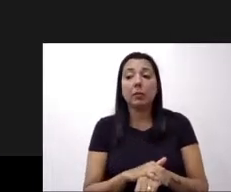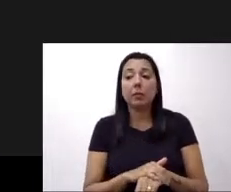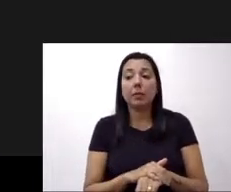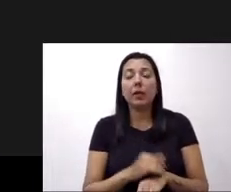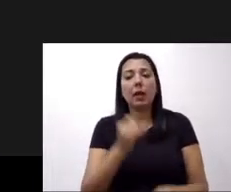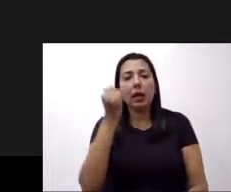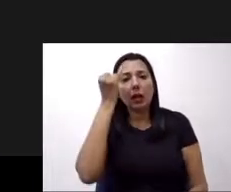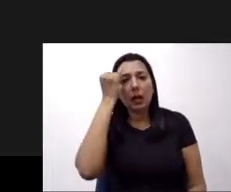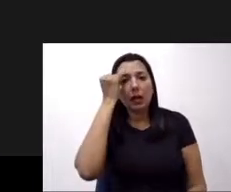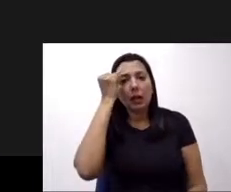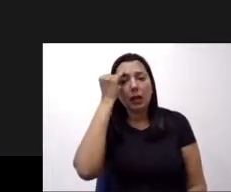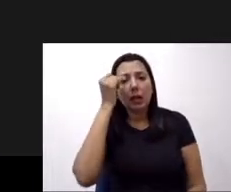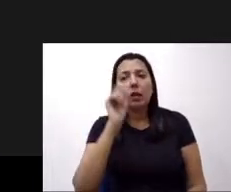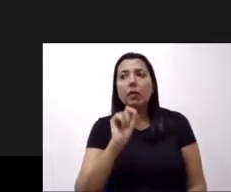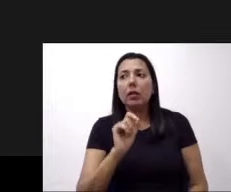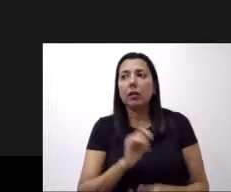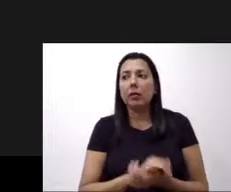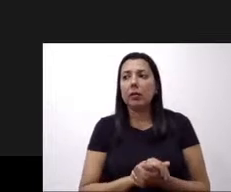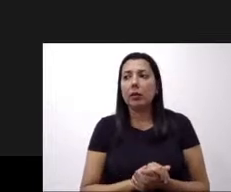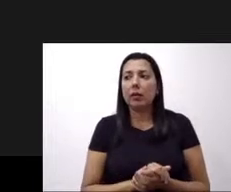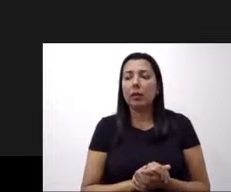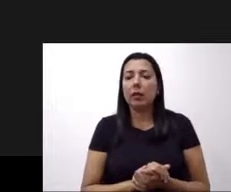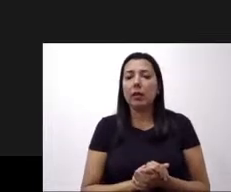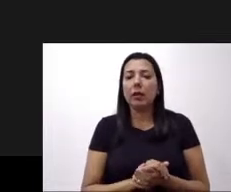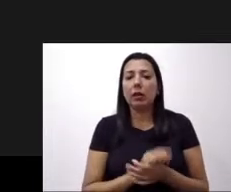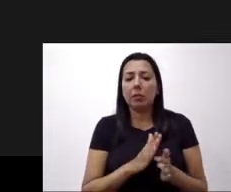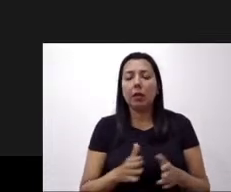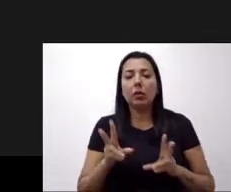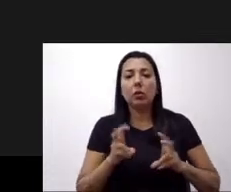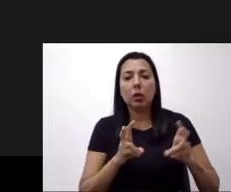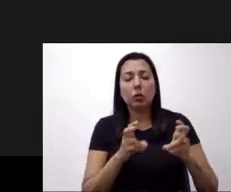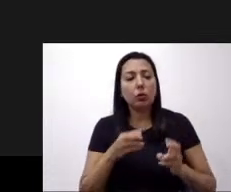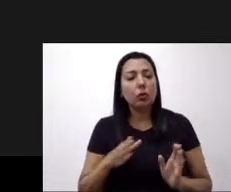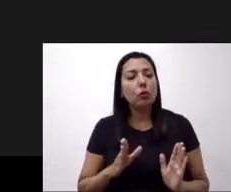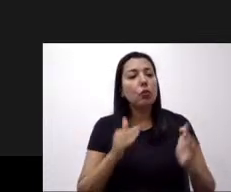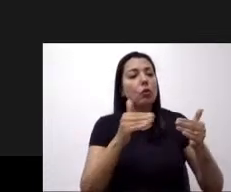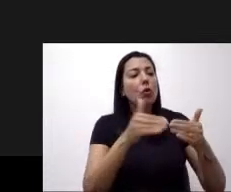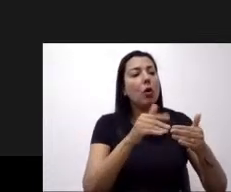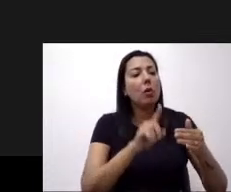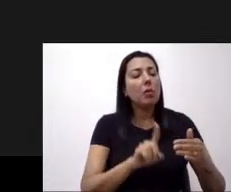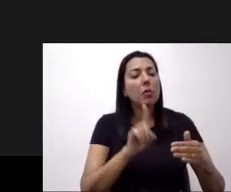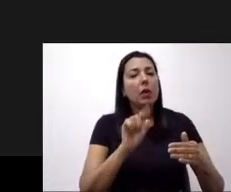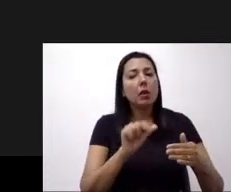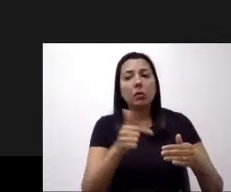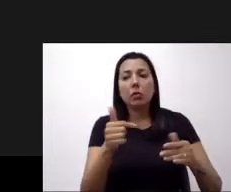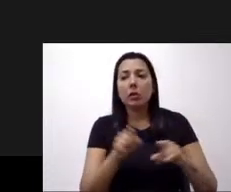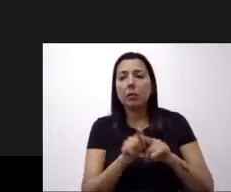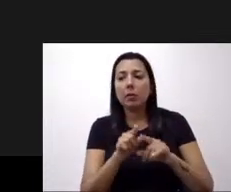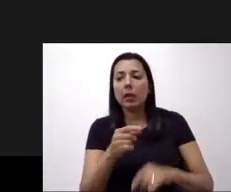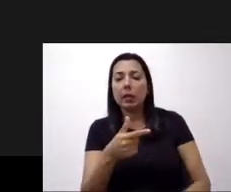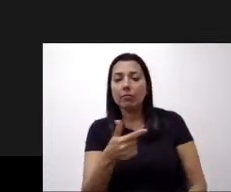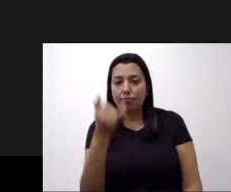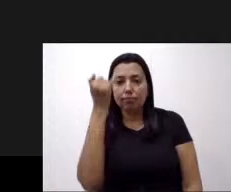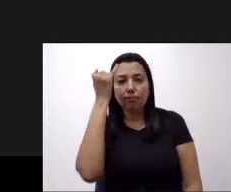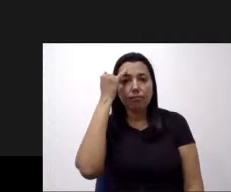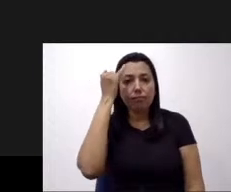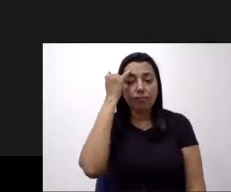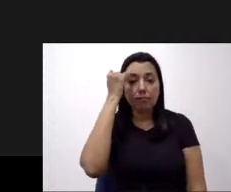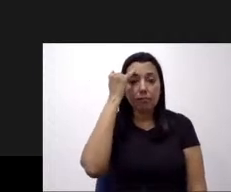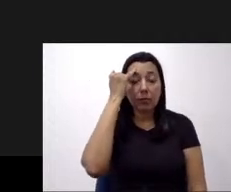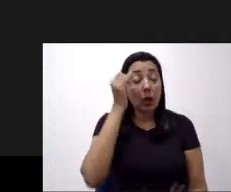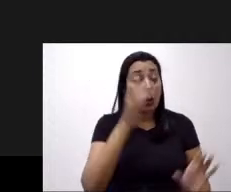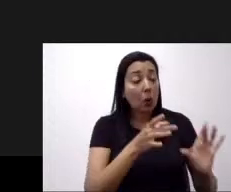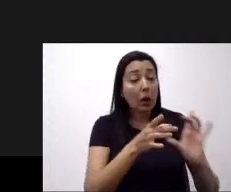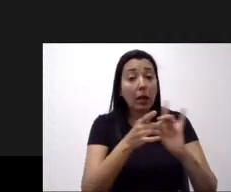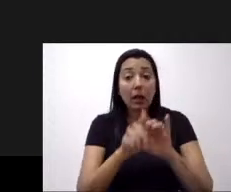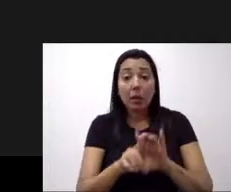this approach focus first on two ideas, which is linked. The first one is to consider the